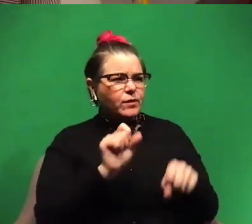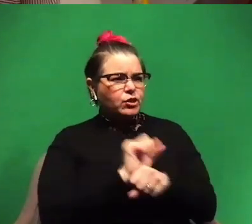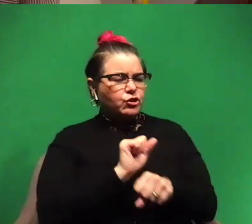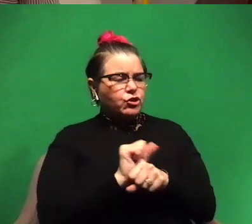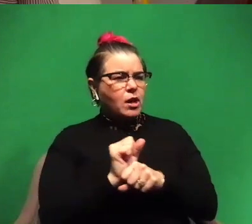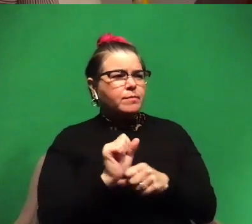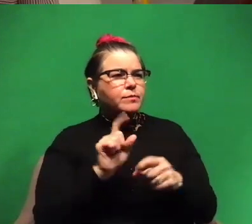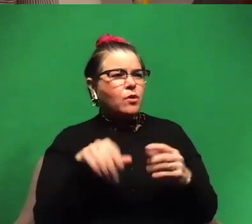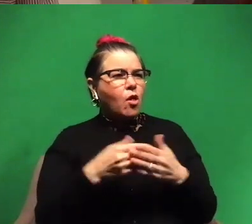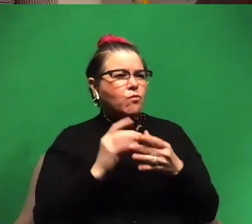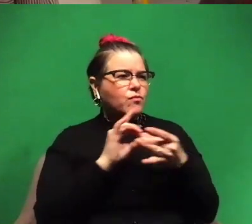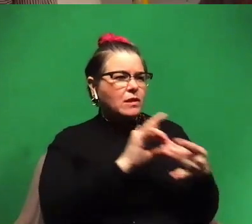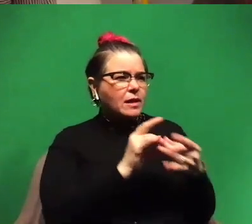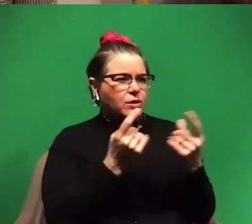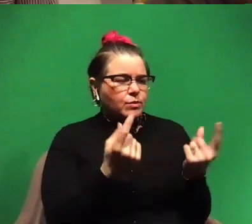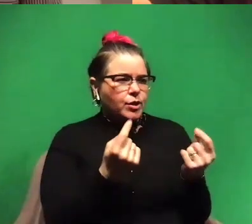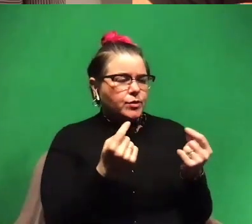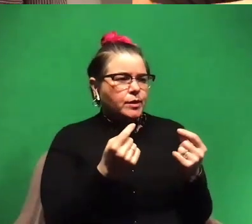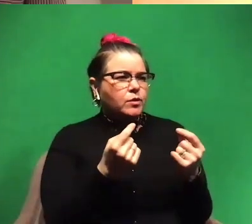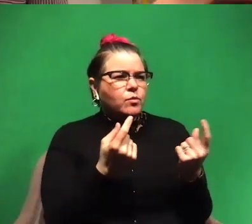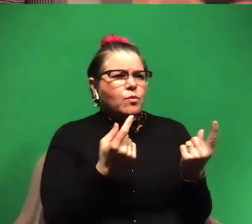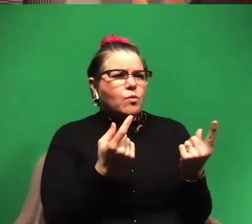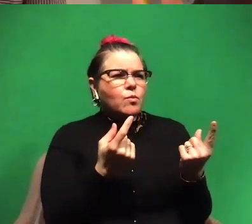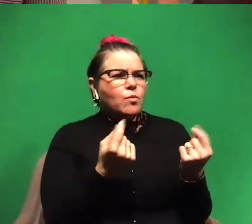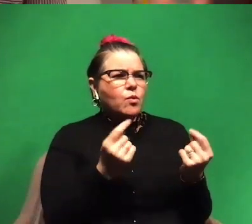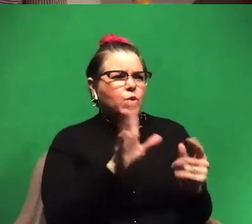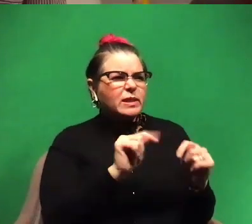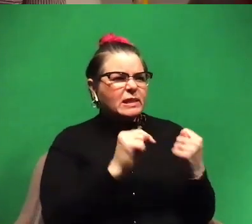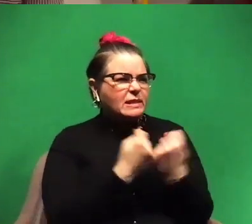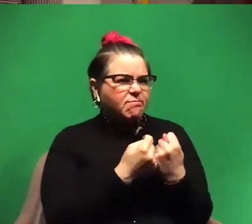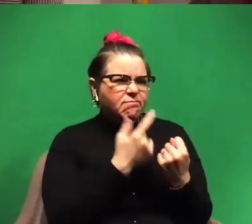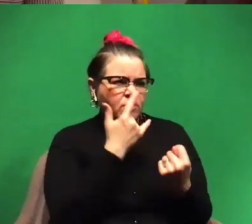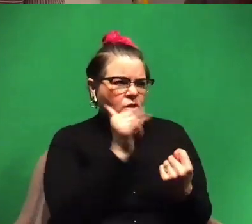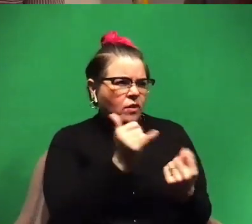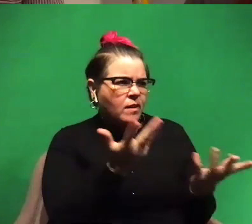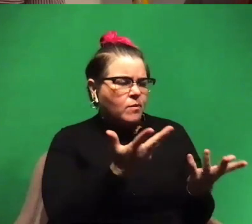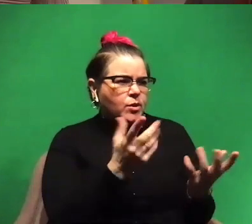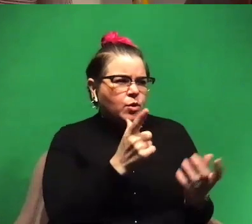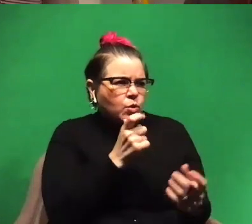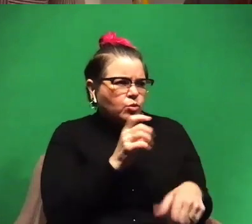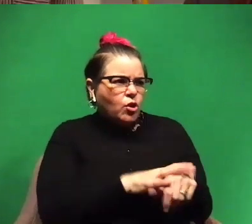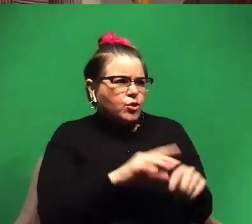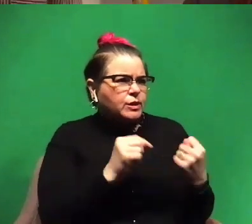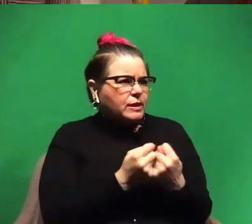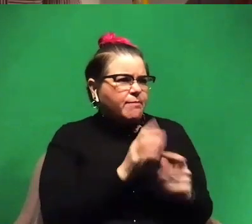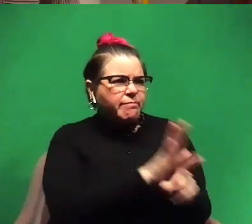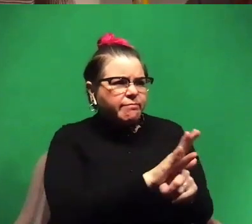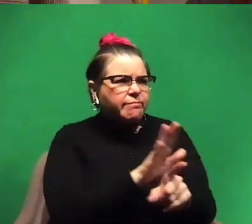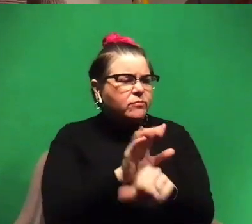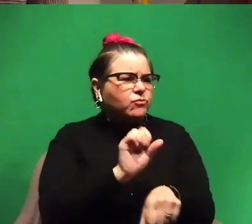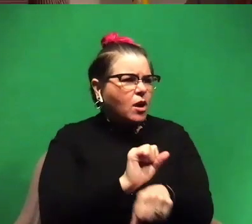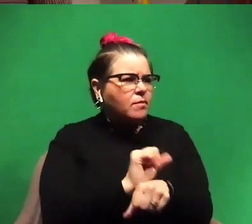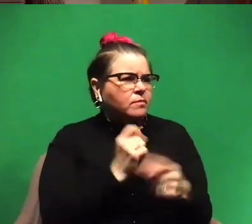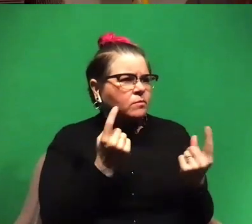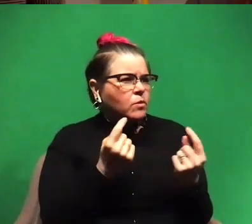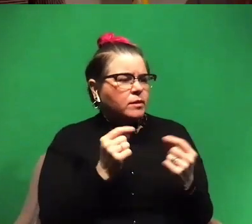related to what you're doing. So what does your team look like? Like who's on it? What do they do? And